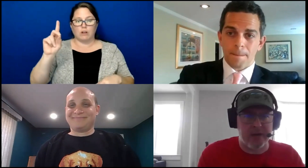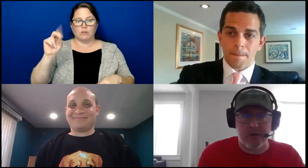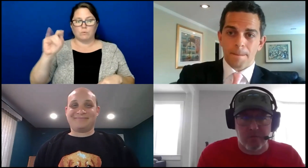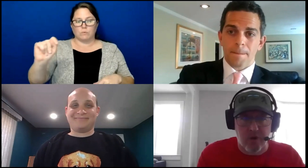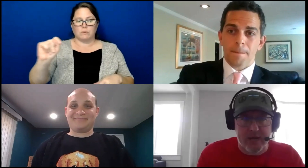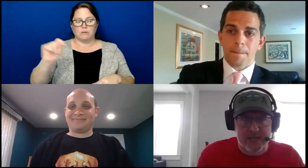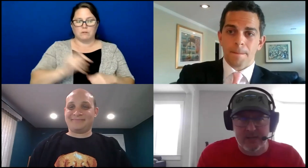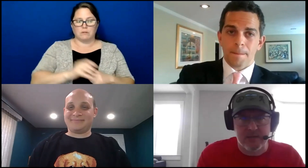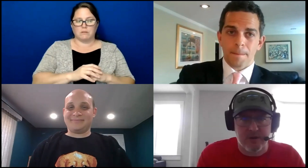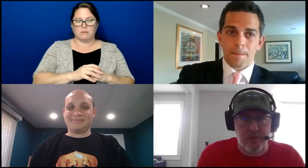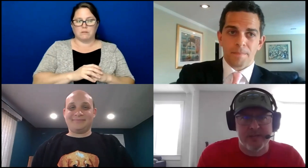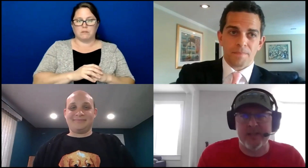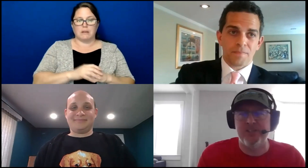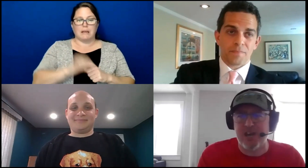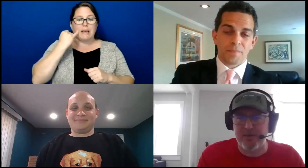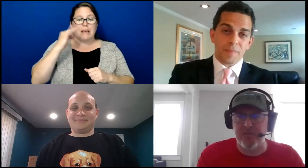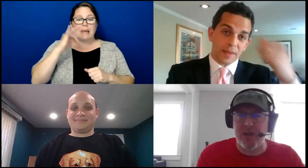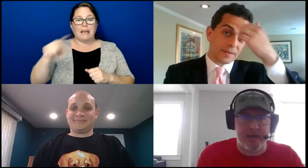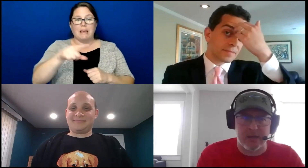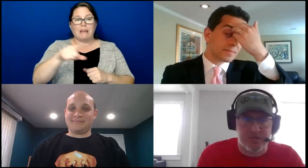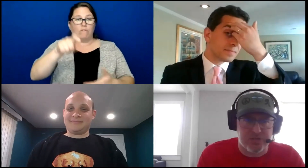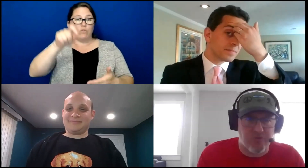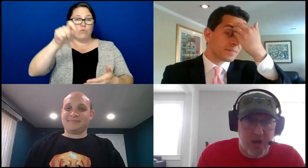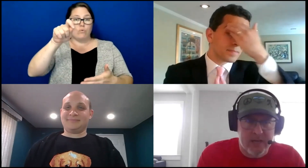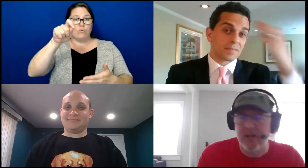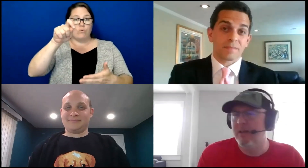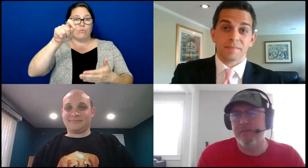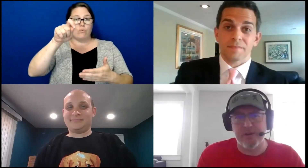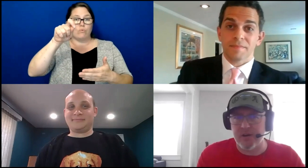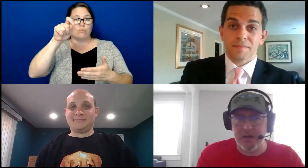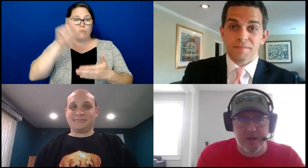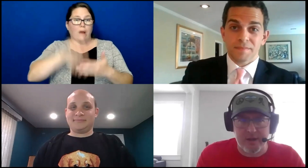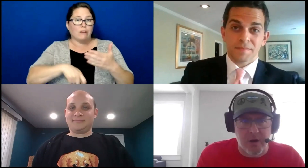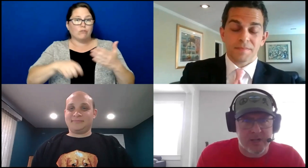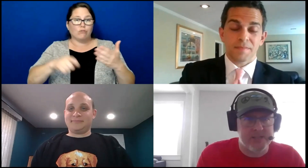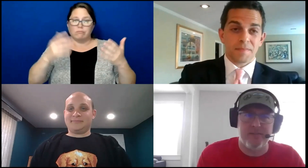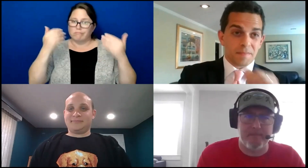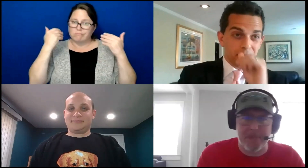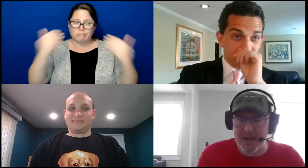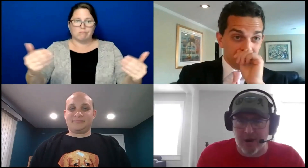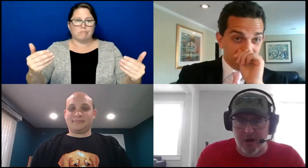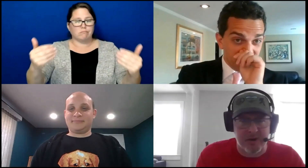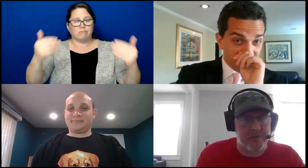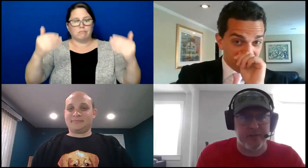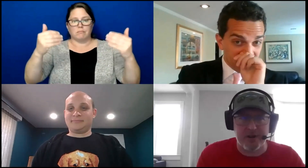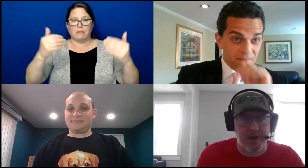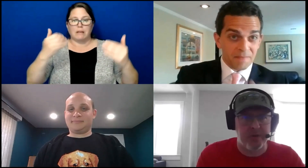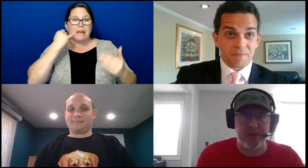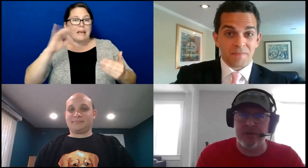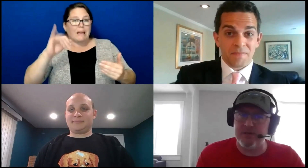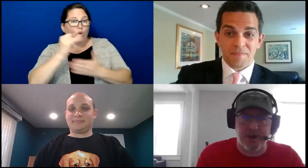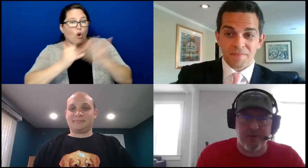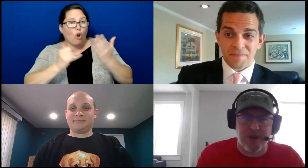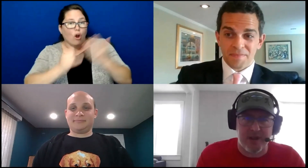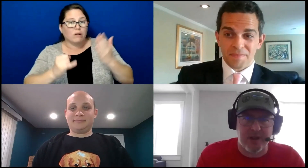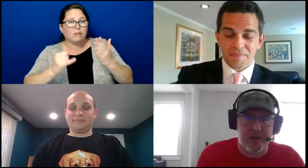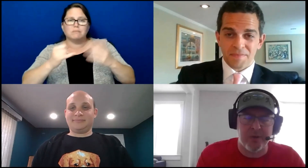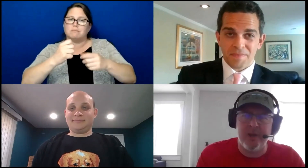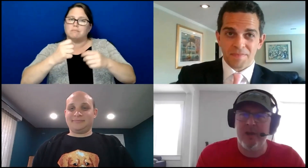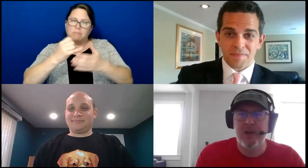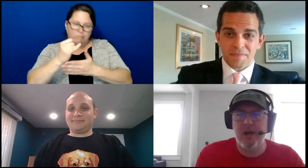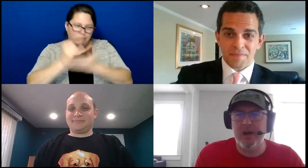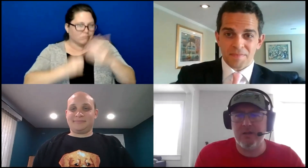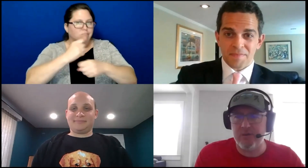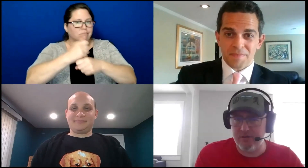you're a writer, write. Don't wait to get a job in writing. Just write. If you're an artist, make art. If you're a coder, start writing